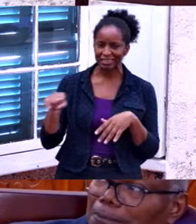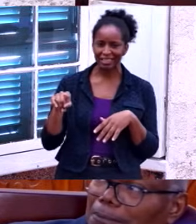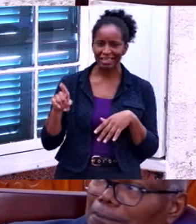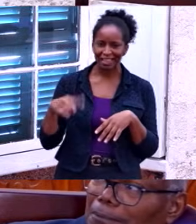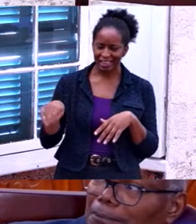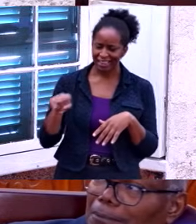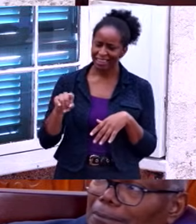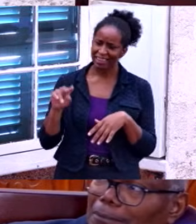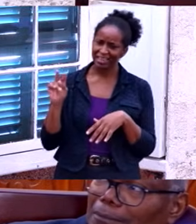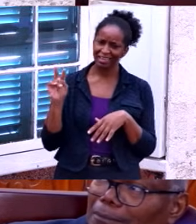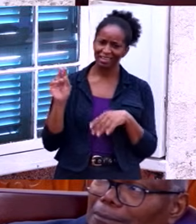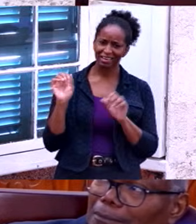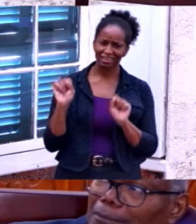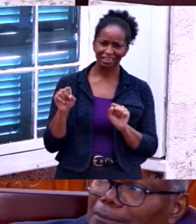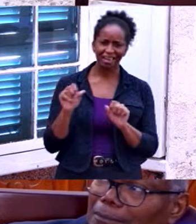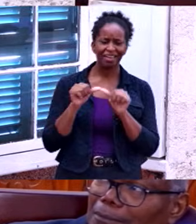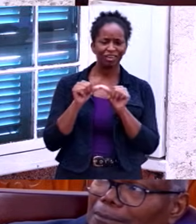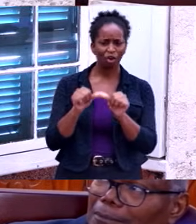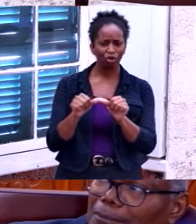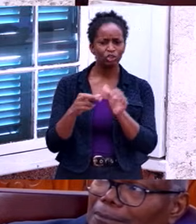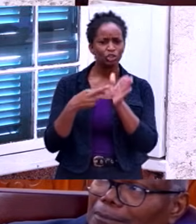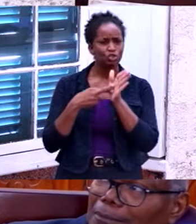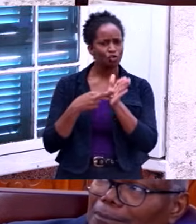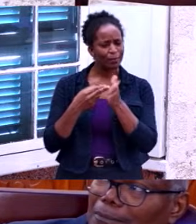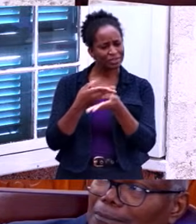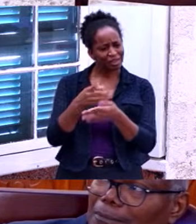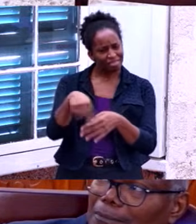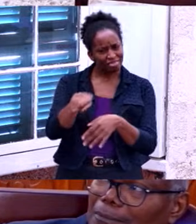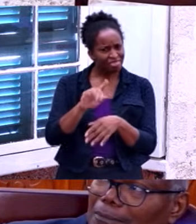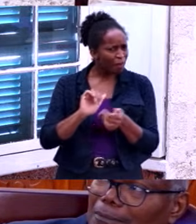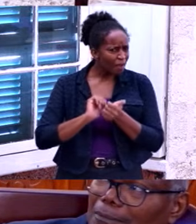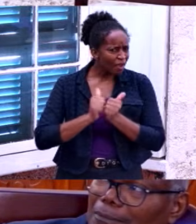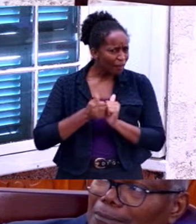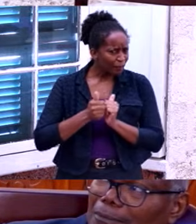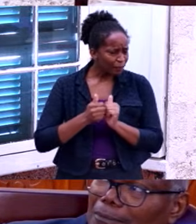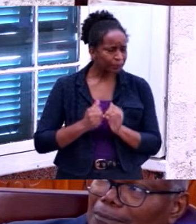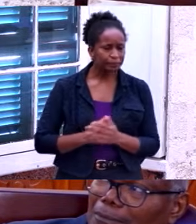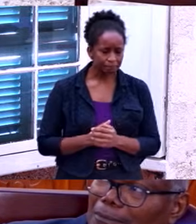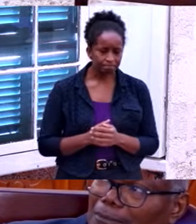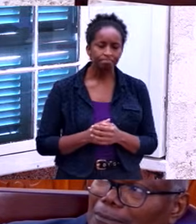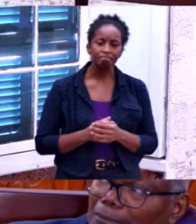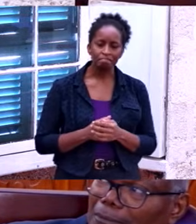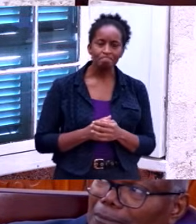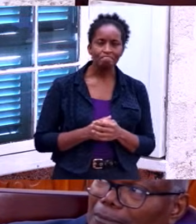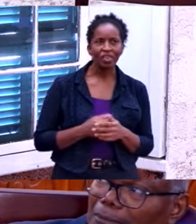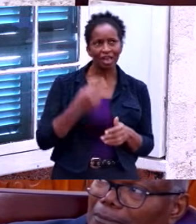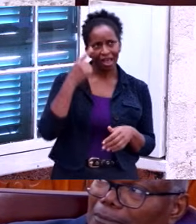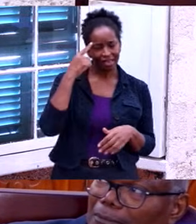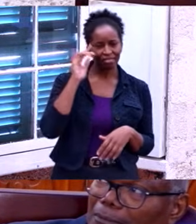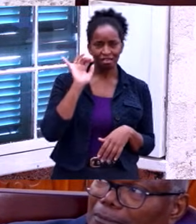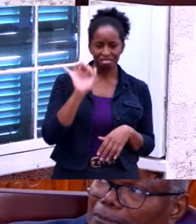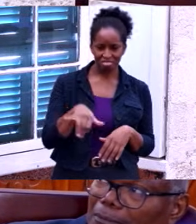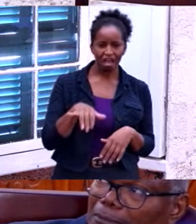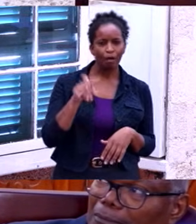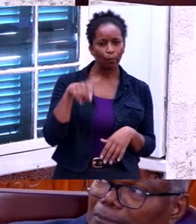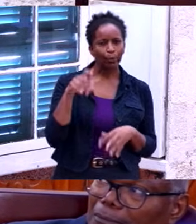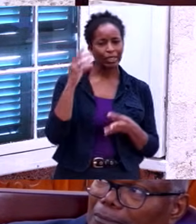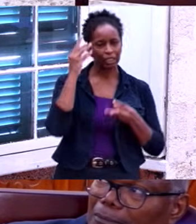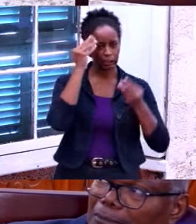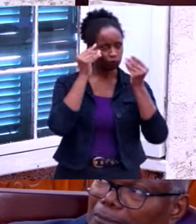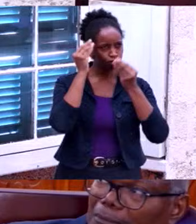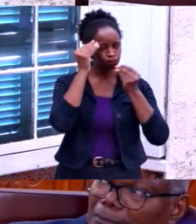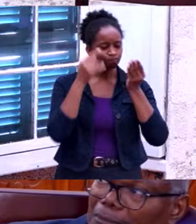interest, but I really believe that this is something to which we need to give thought, because while you want